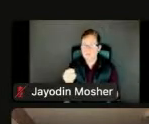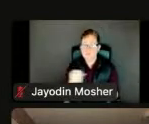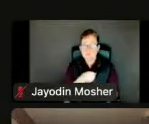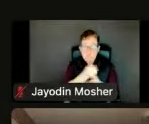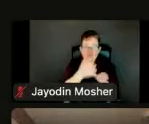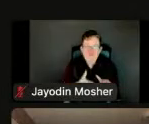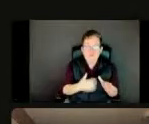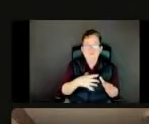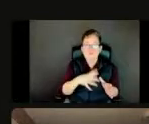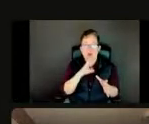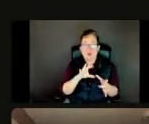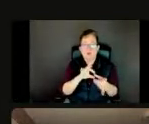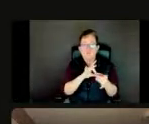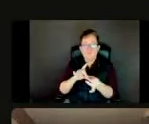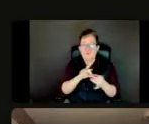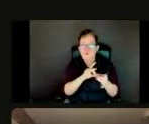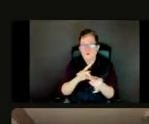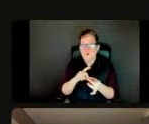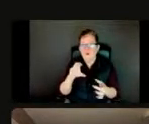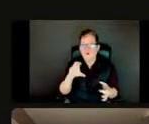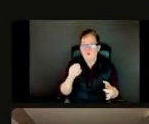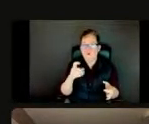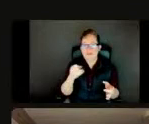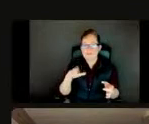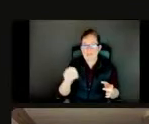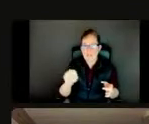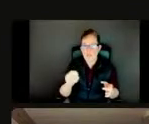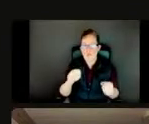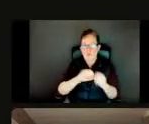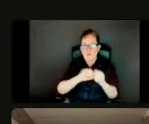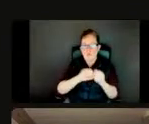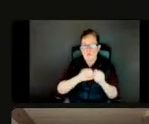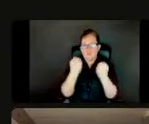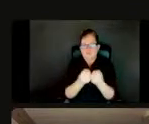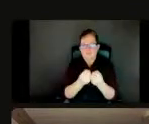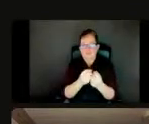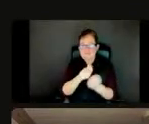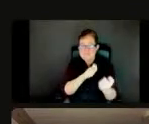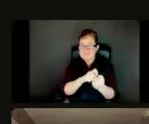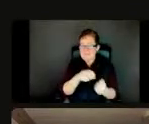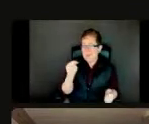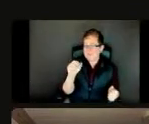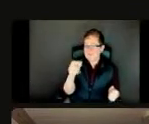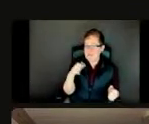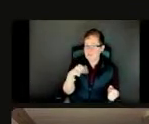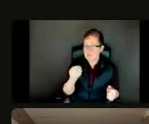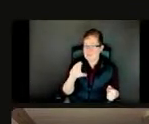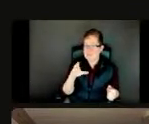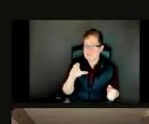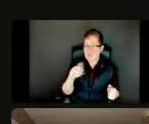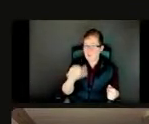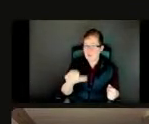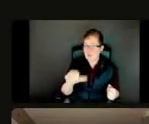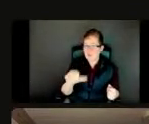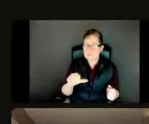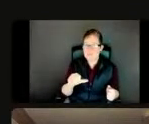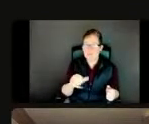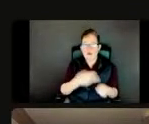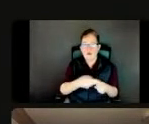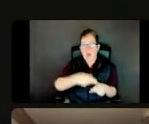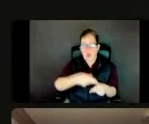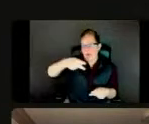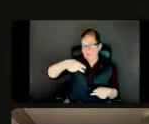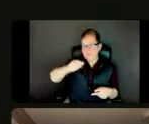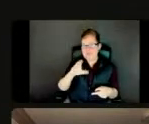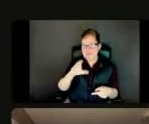the coordinated care organizations. And specifically in Marion County or in Salem, it would be Pacific Source. So I strongly